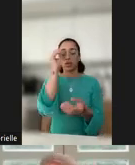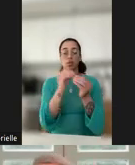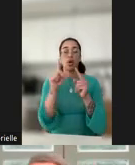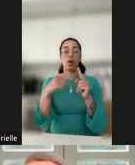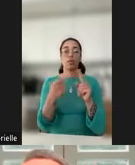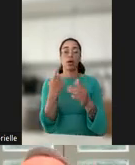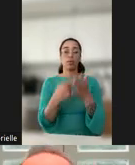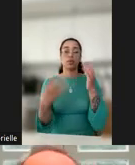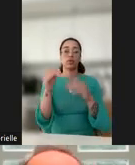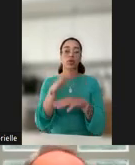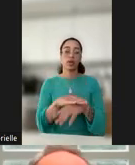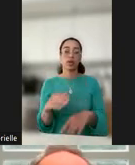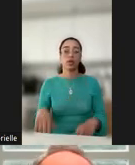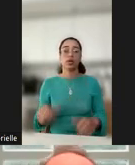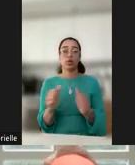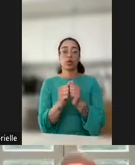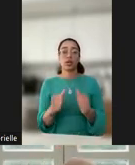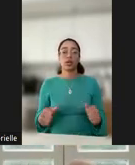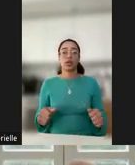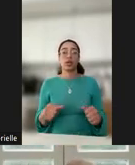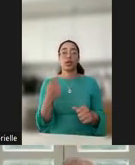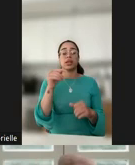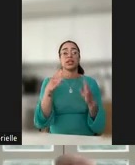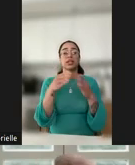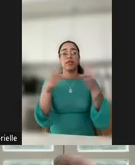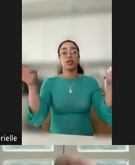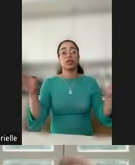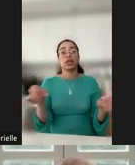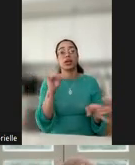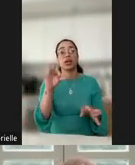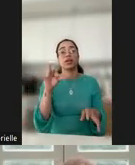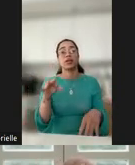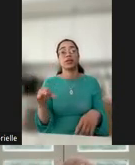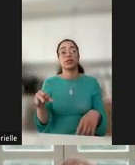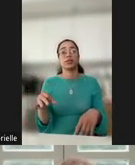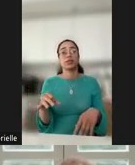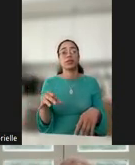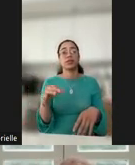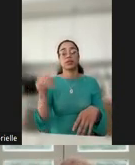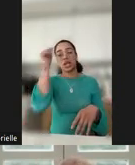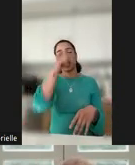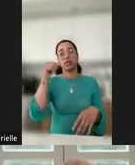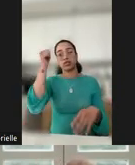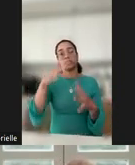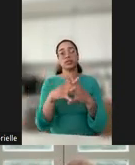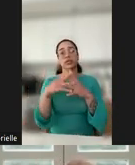going on with the diversity of Asian American Pacific